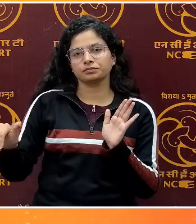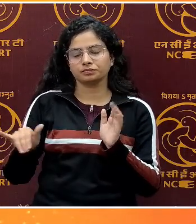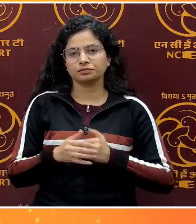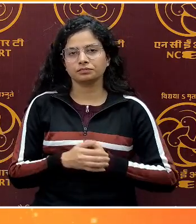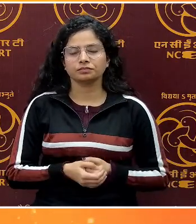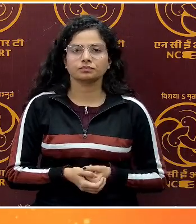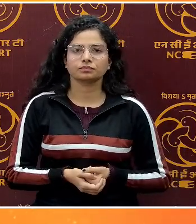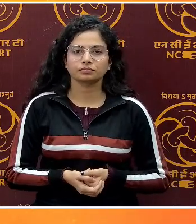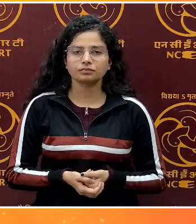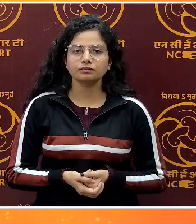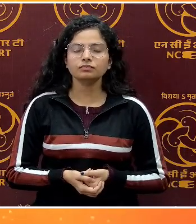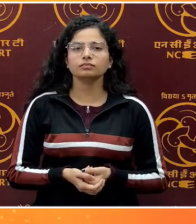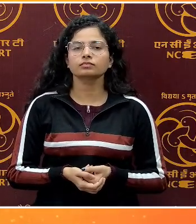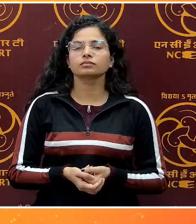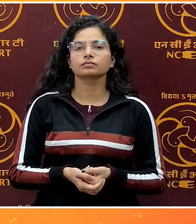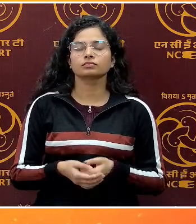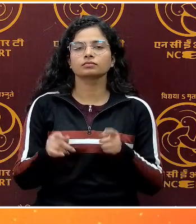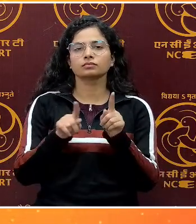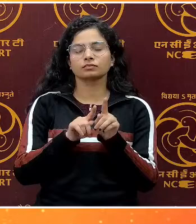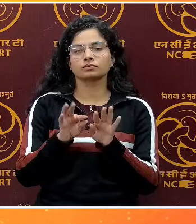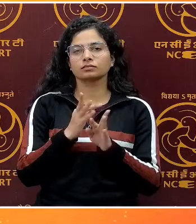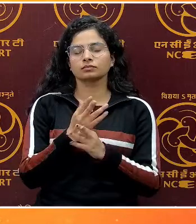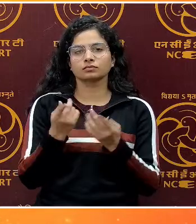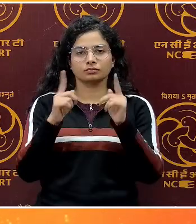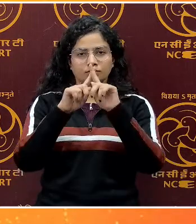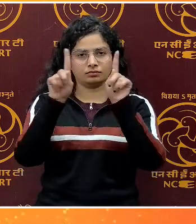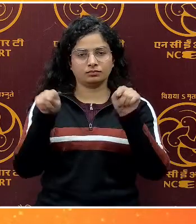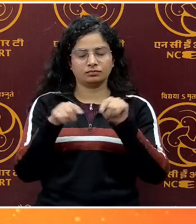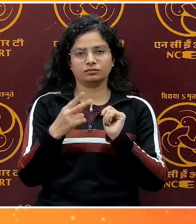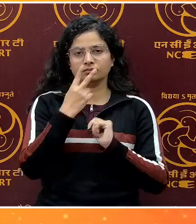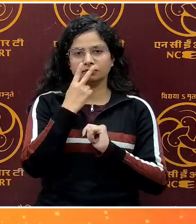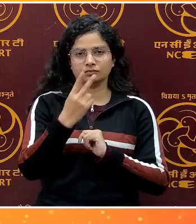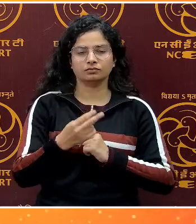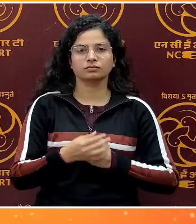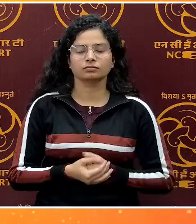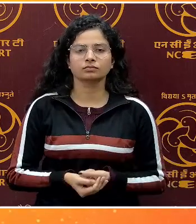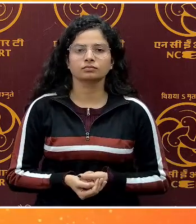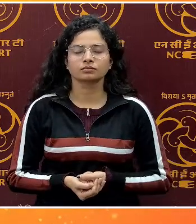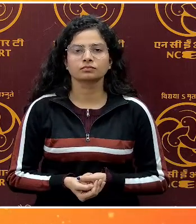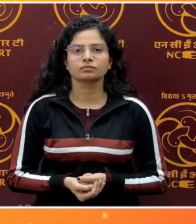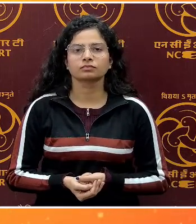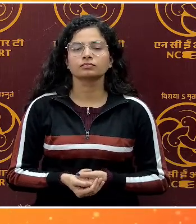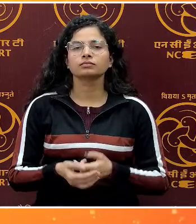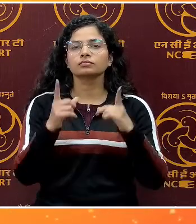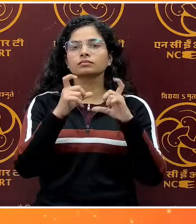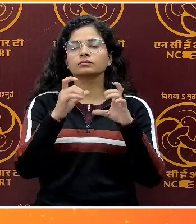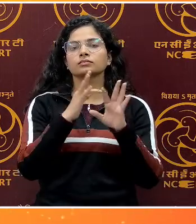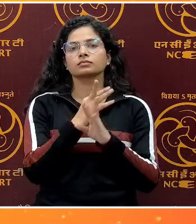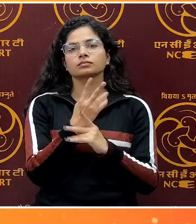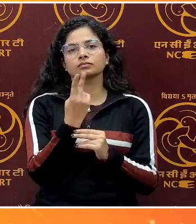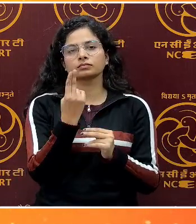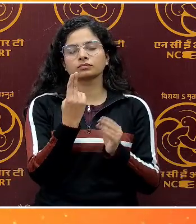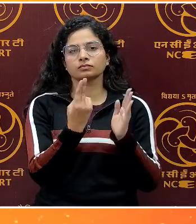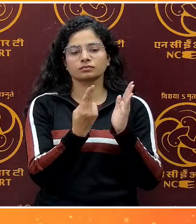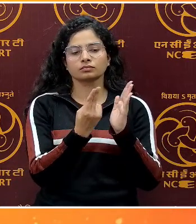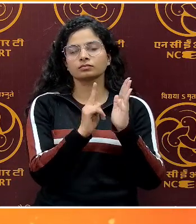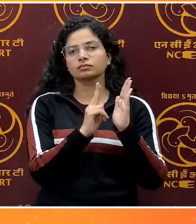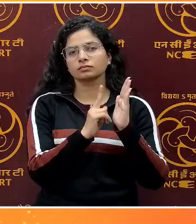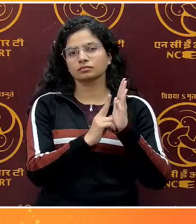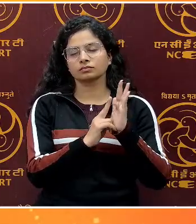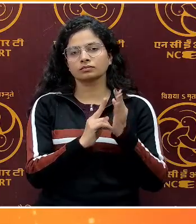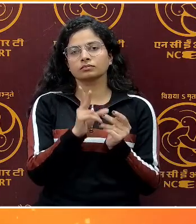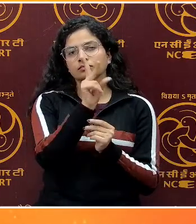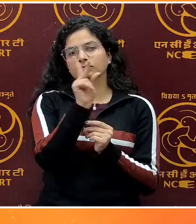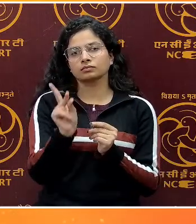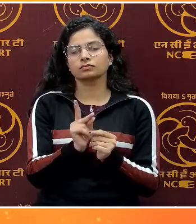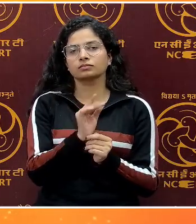right? For reference, you can see these ducks. If this is the object, so the image is upright. Yes. Right? Now,